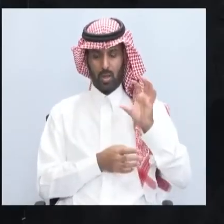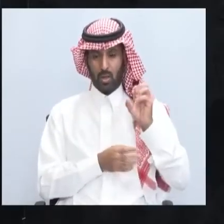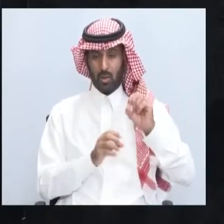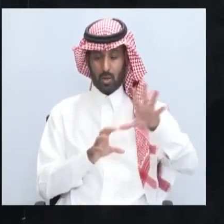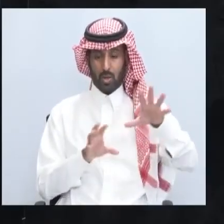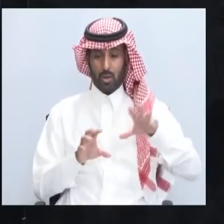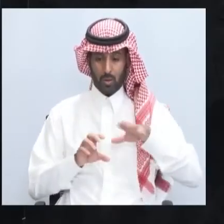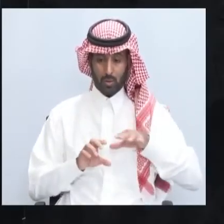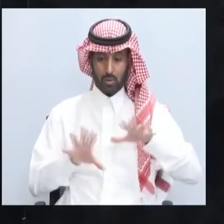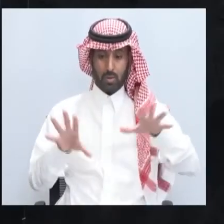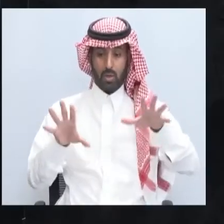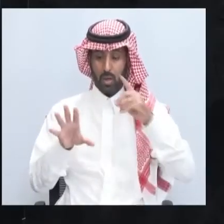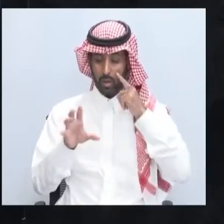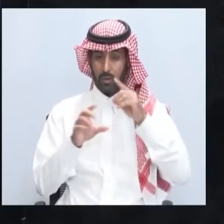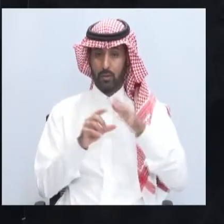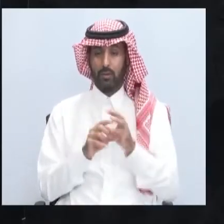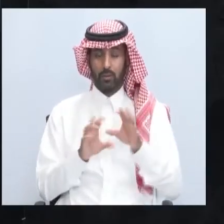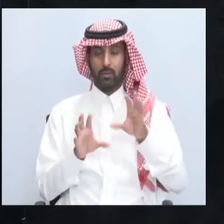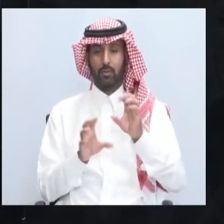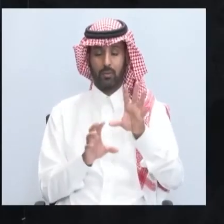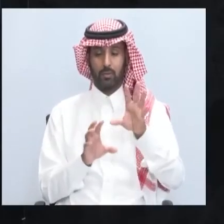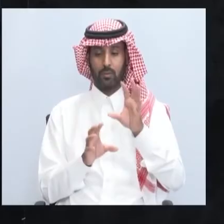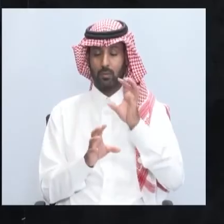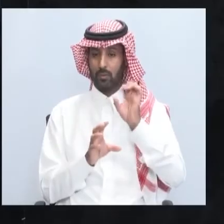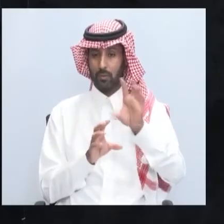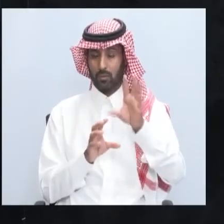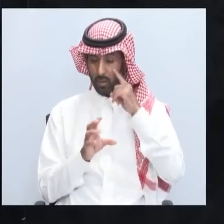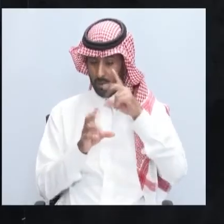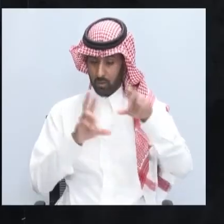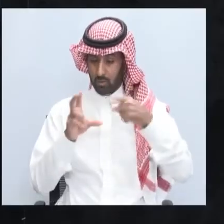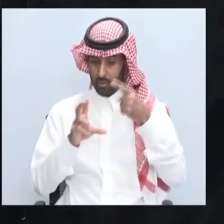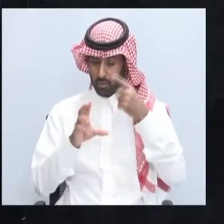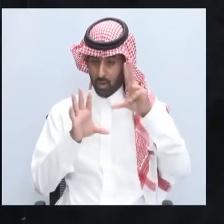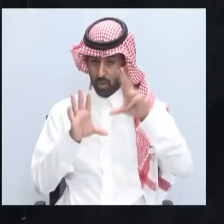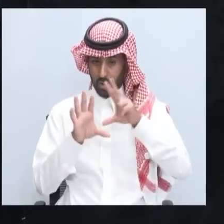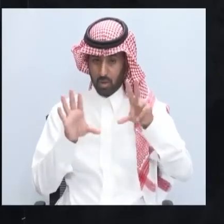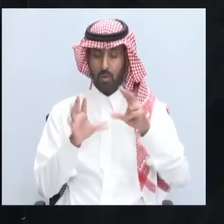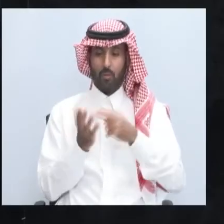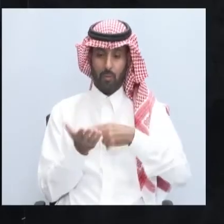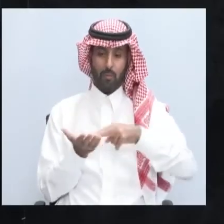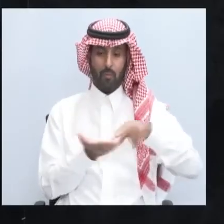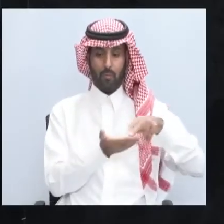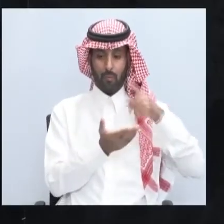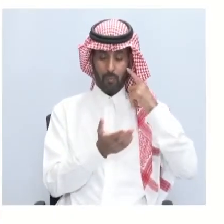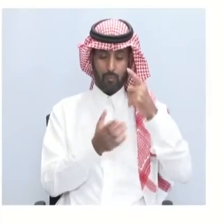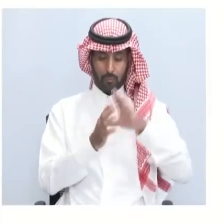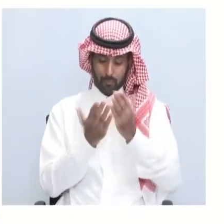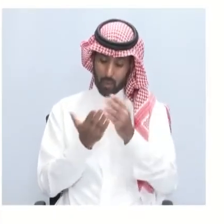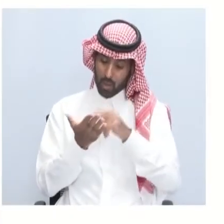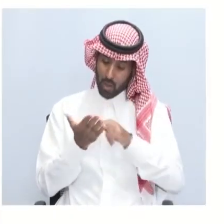chatting applications, the word broadcast. It means to spread your what you have written to all of your